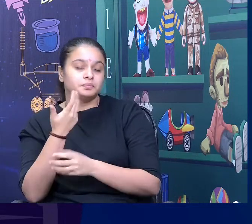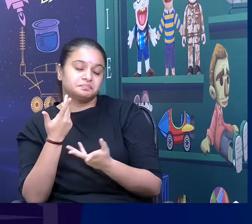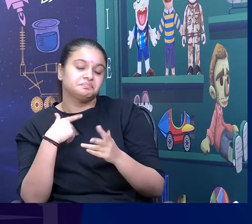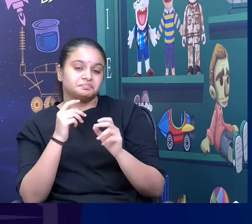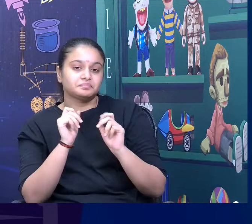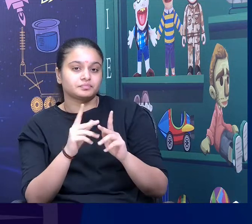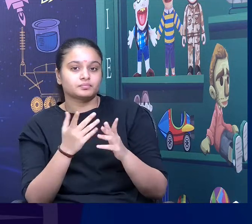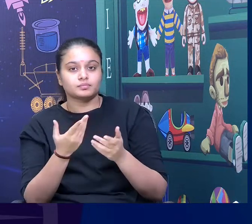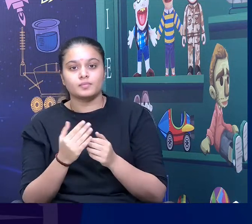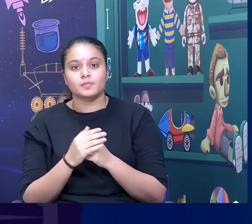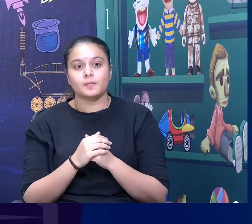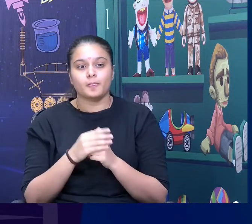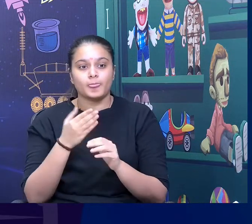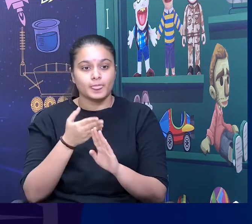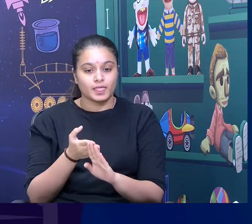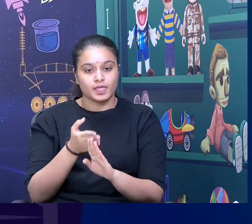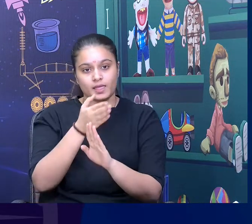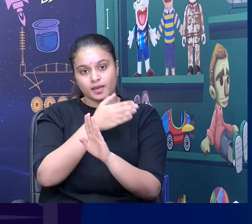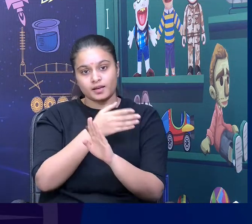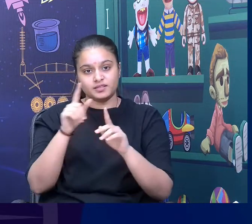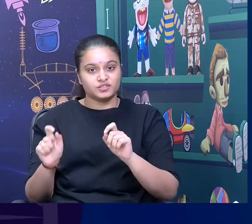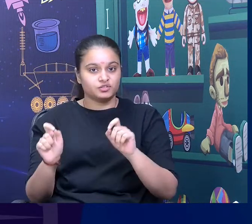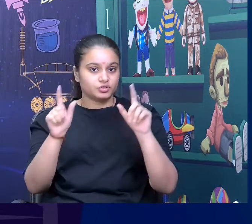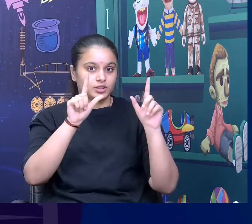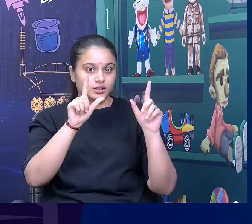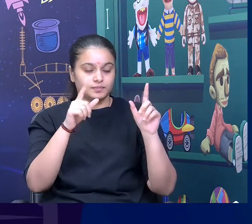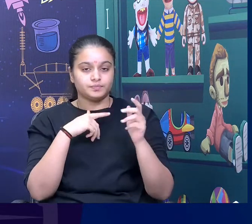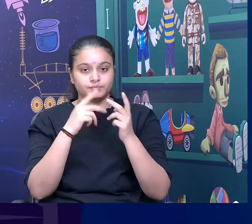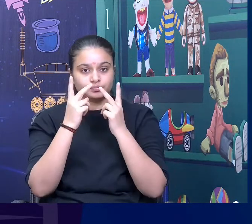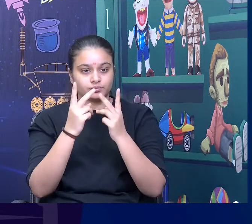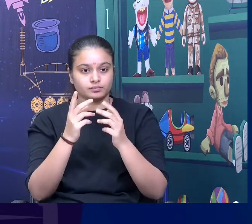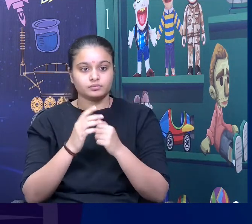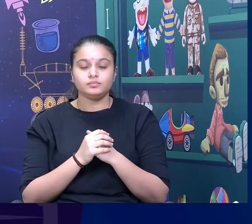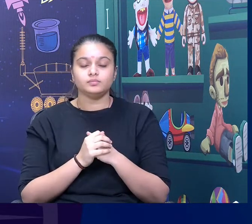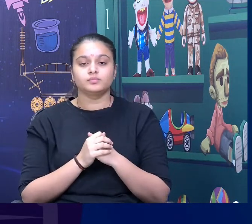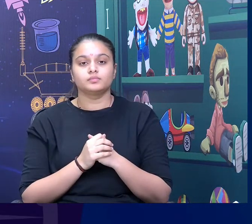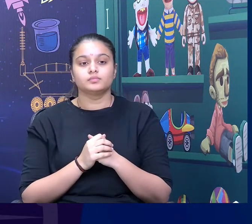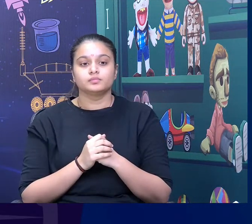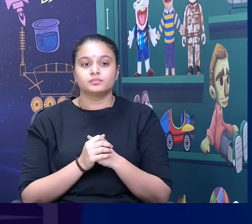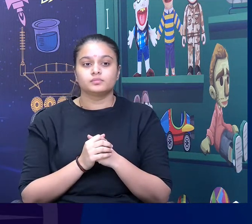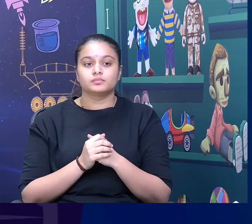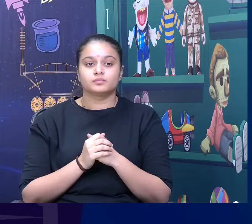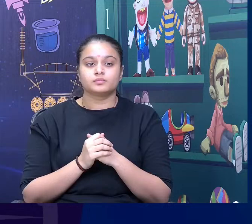Yeah. Let's again go back to our screens and look at the PPT.